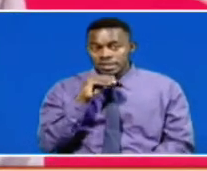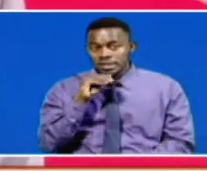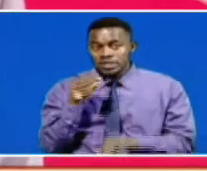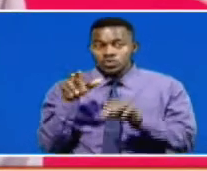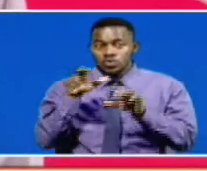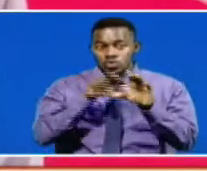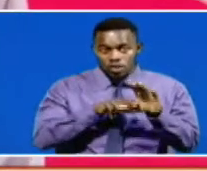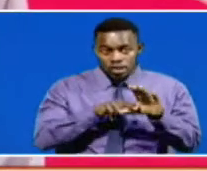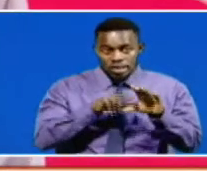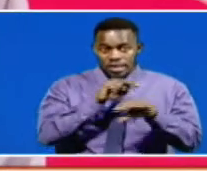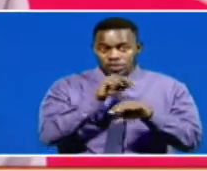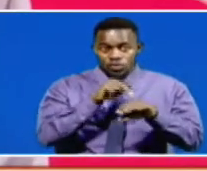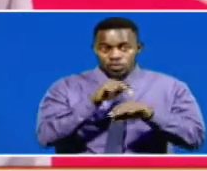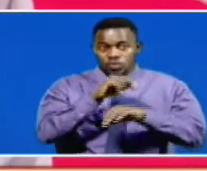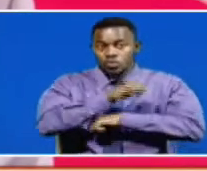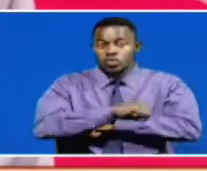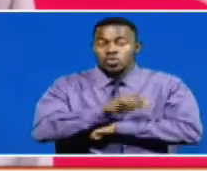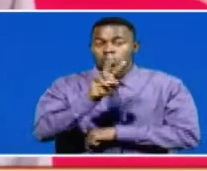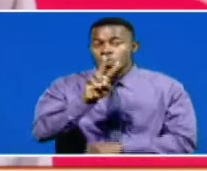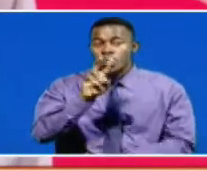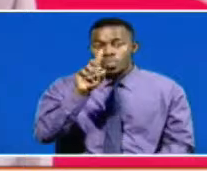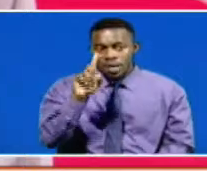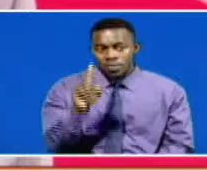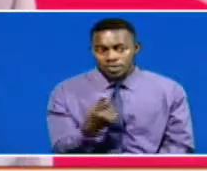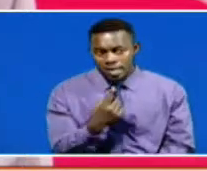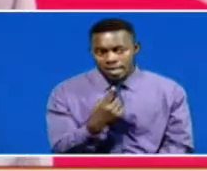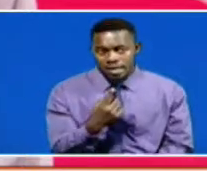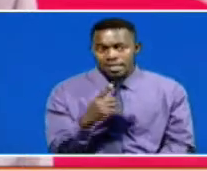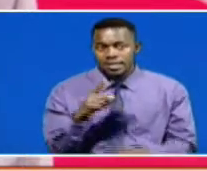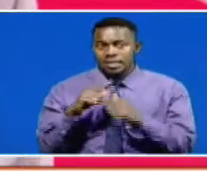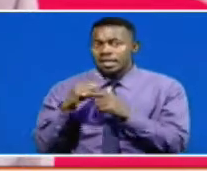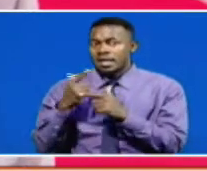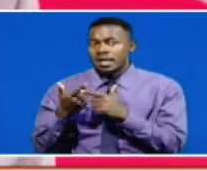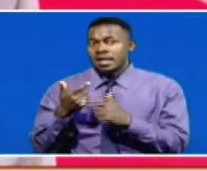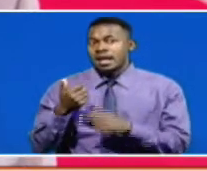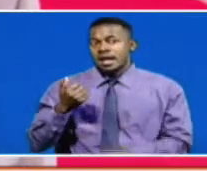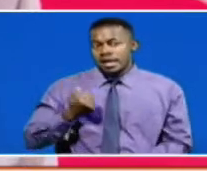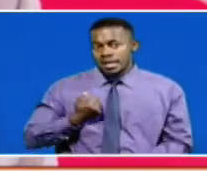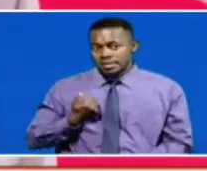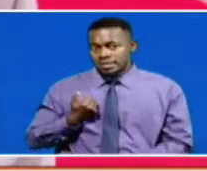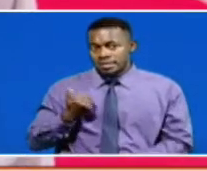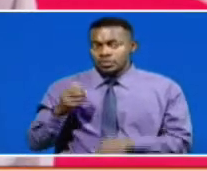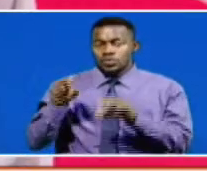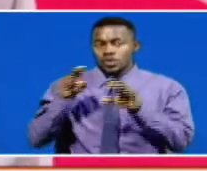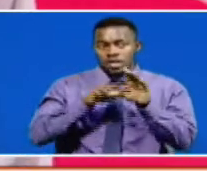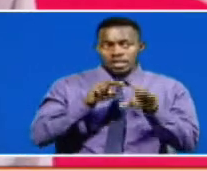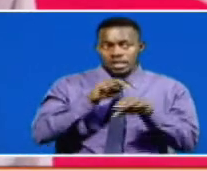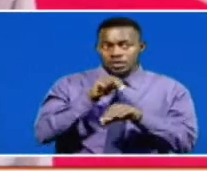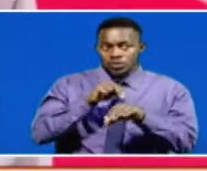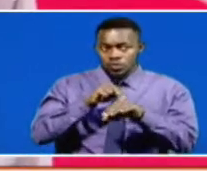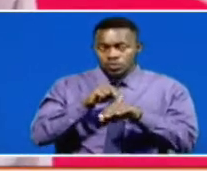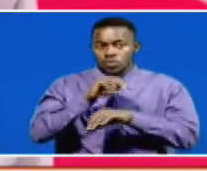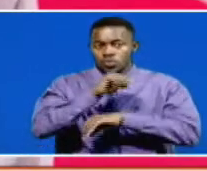were 22,051. Girls admitted to our national schools were